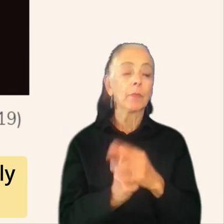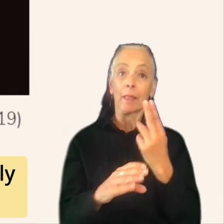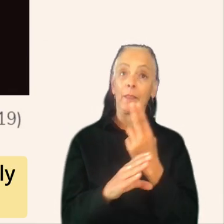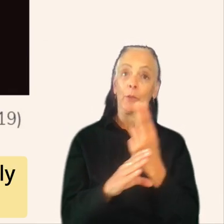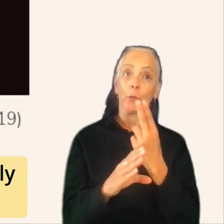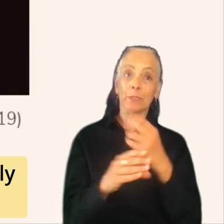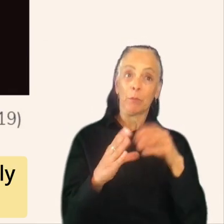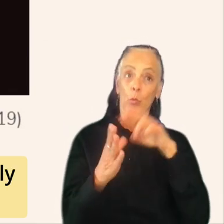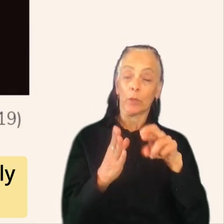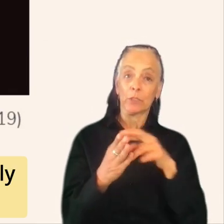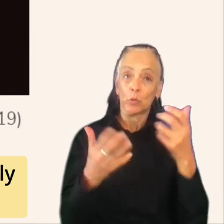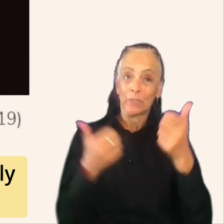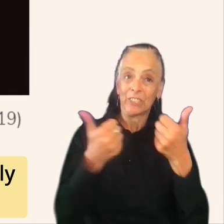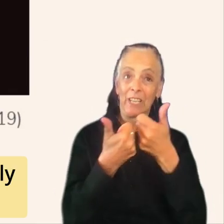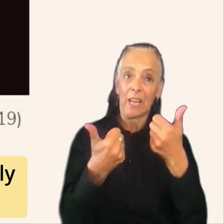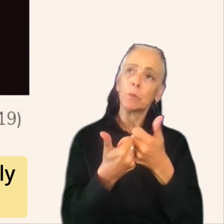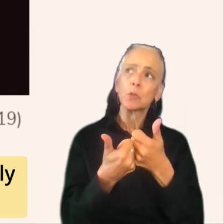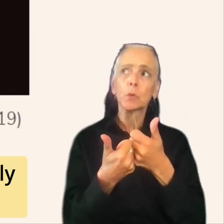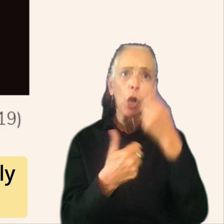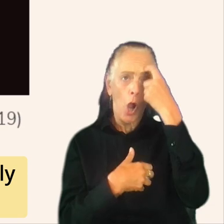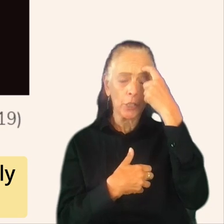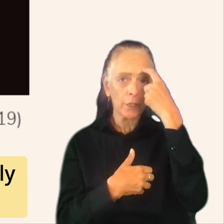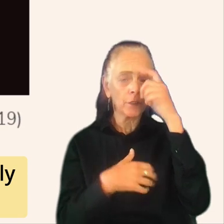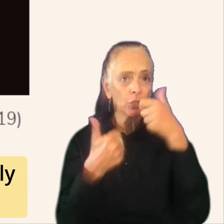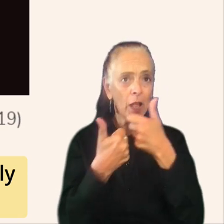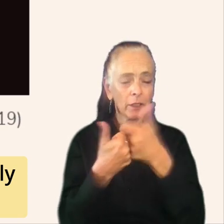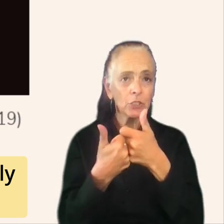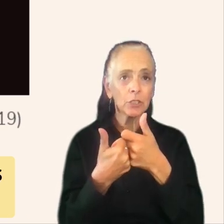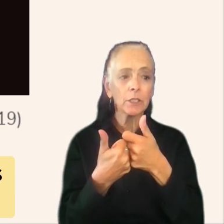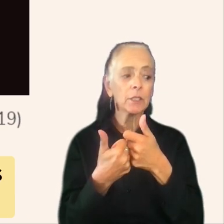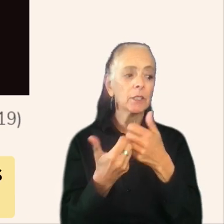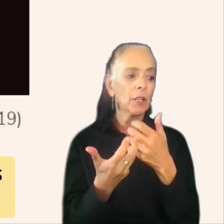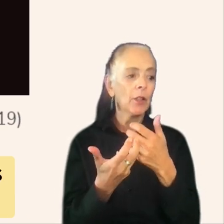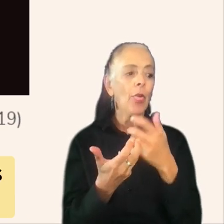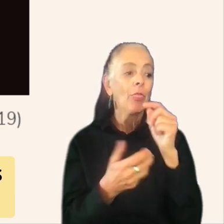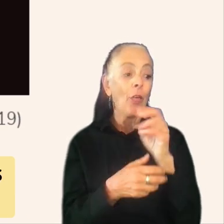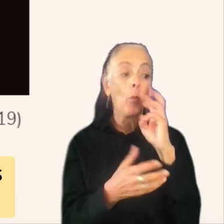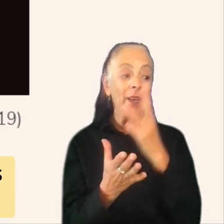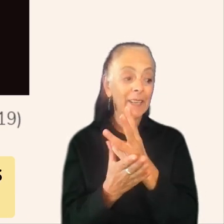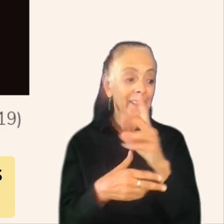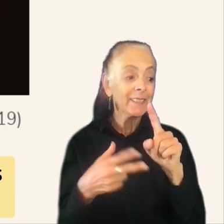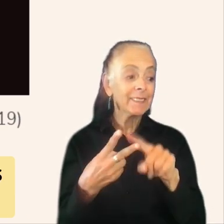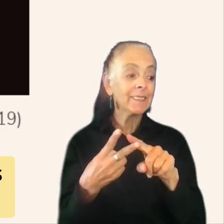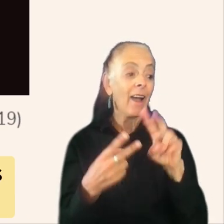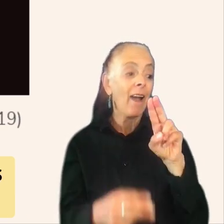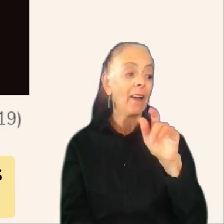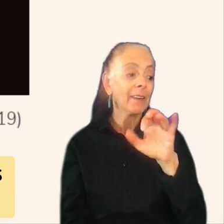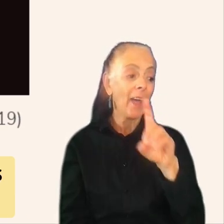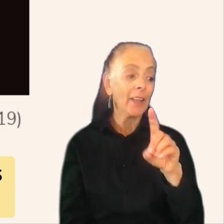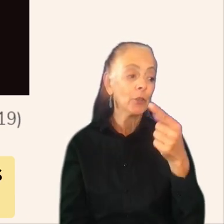used in my research were very cognitively challenging video games, The Witness, Untitled Goose Game, and Boa Is